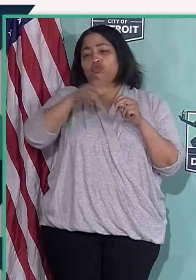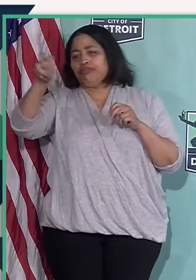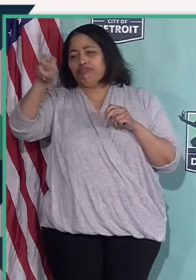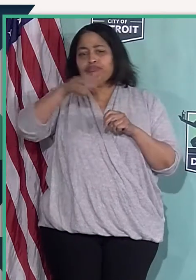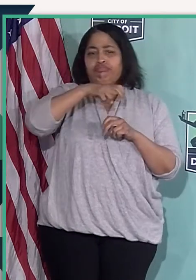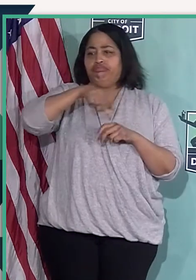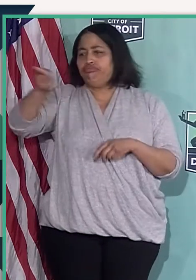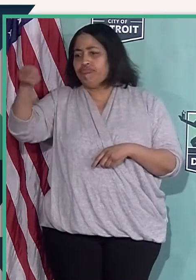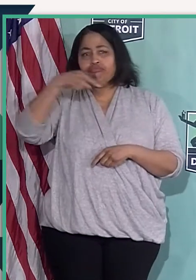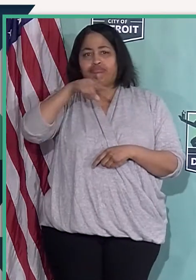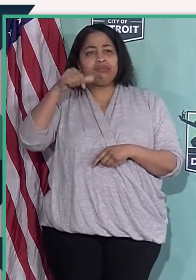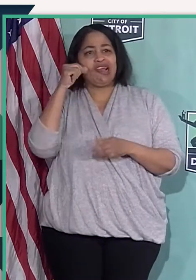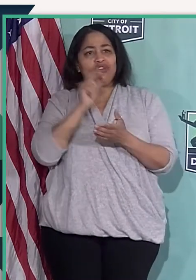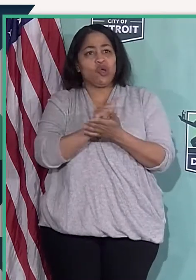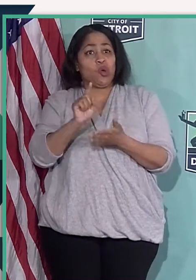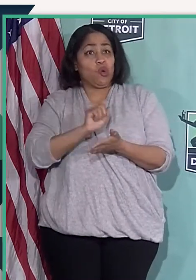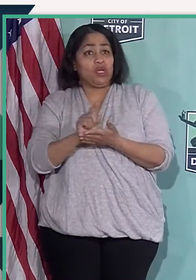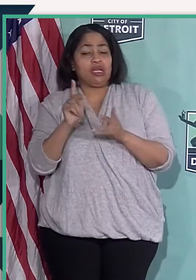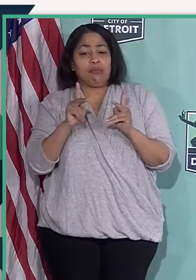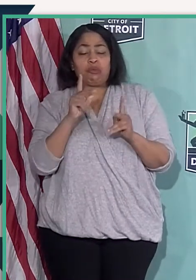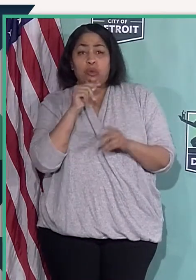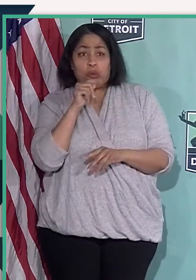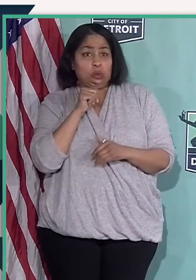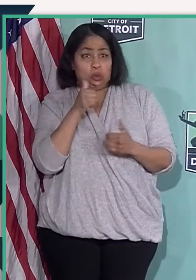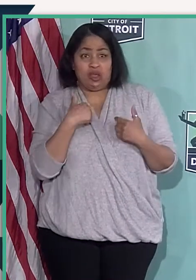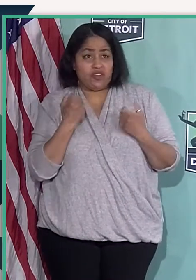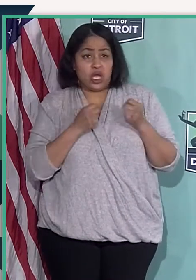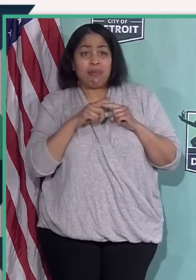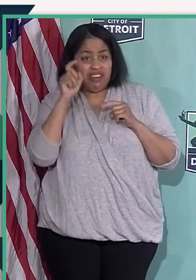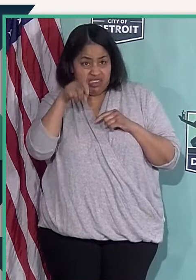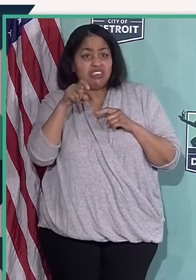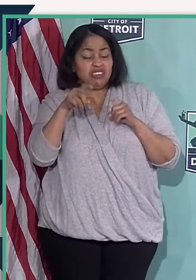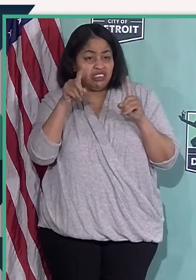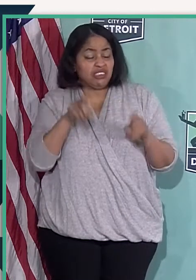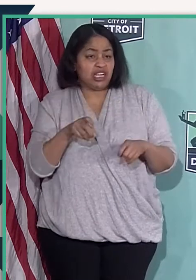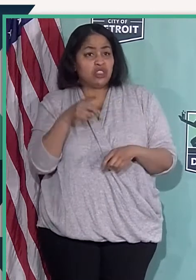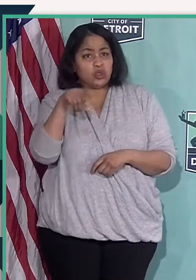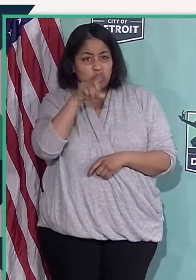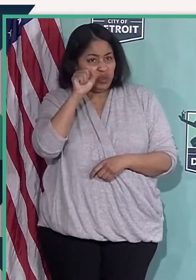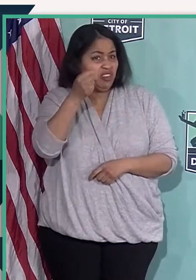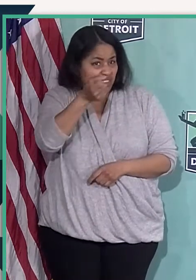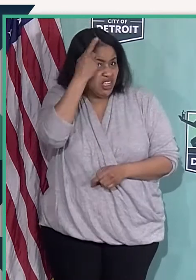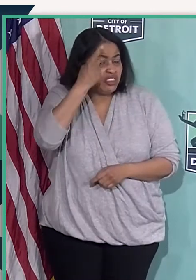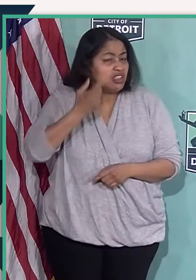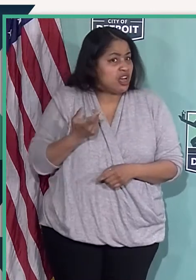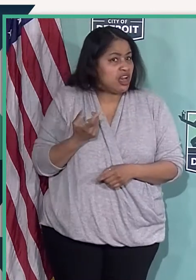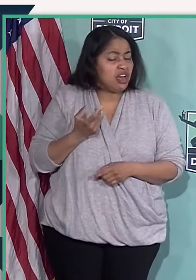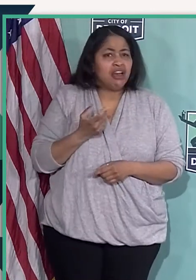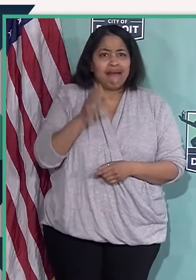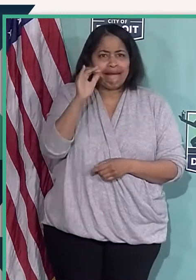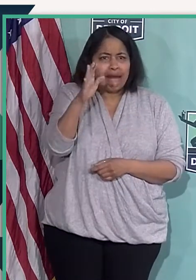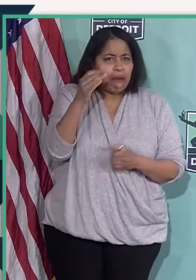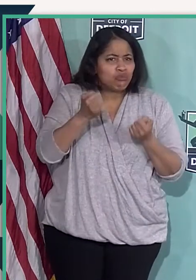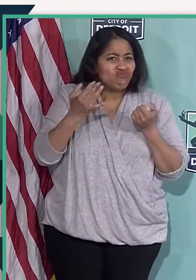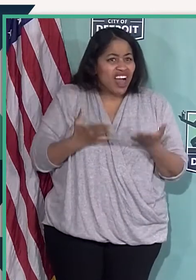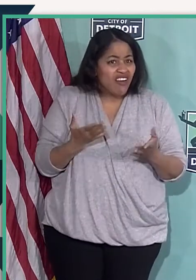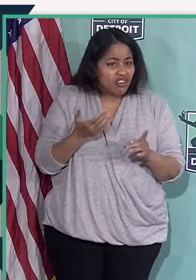fairgrounds of individuals who don't have cars but need a test. And you can understand that the cab